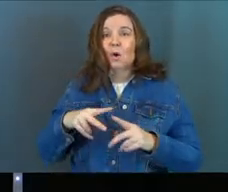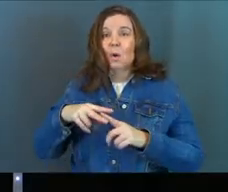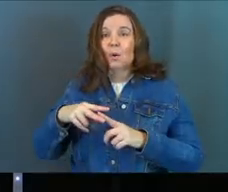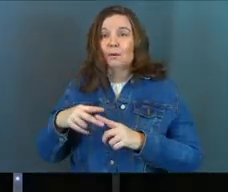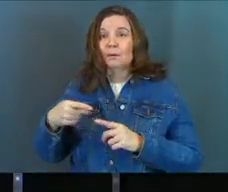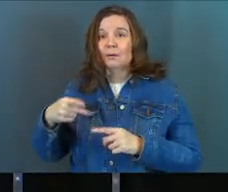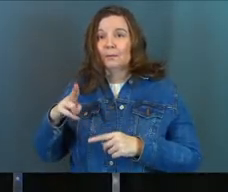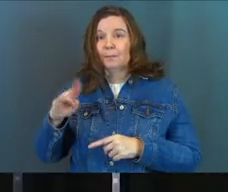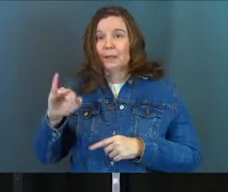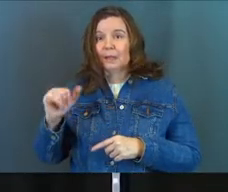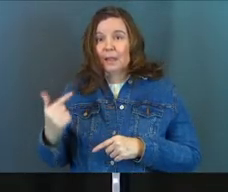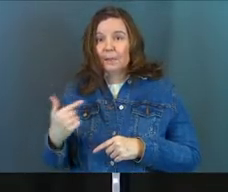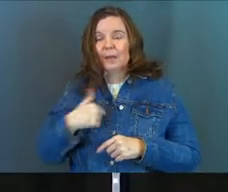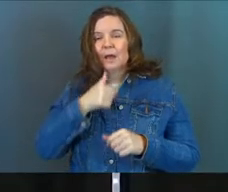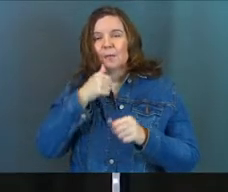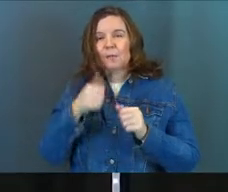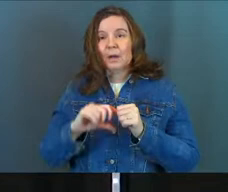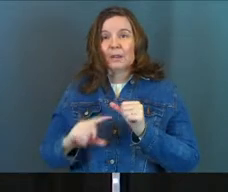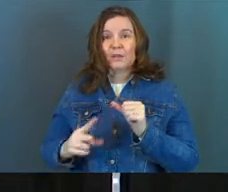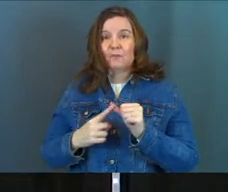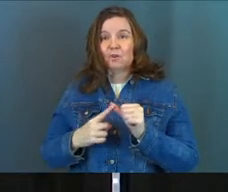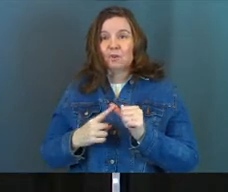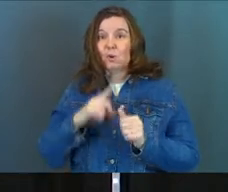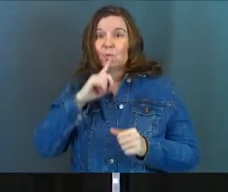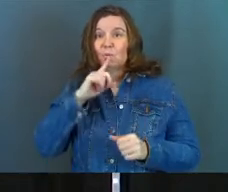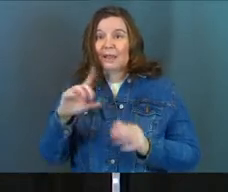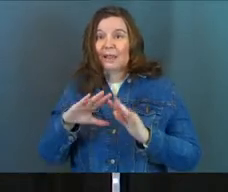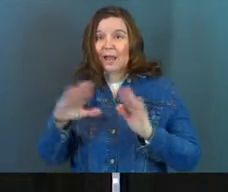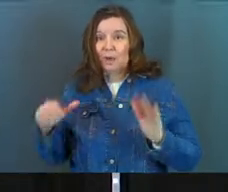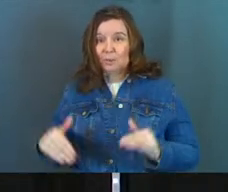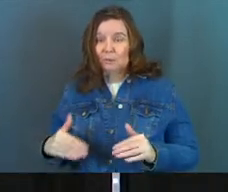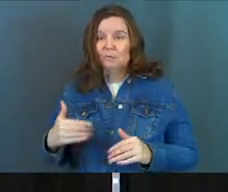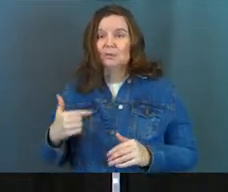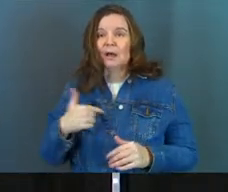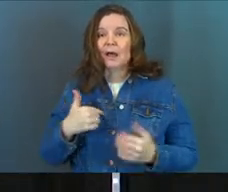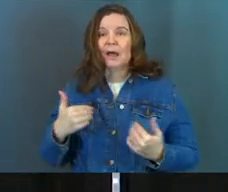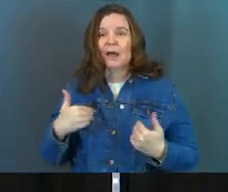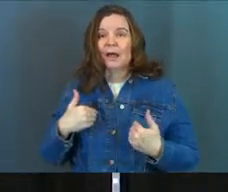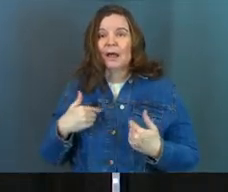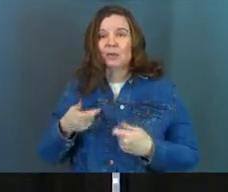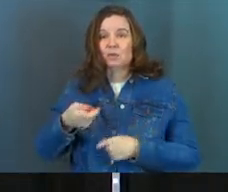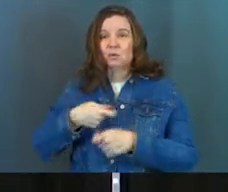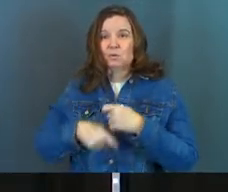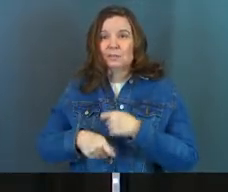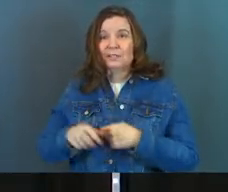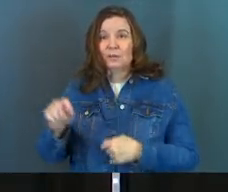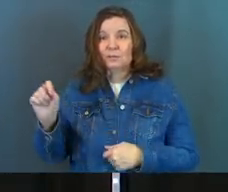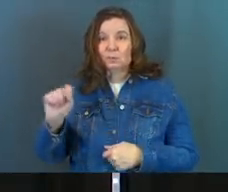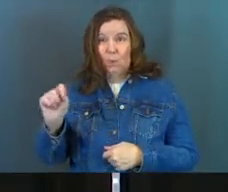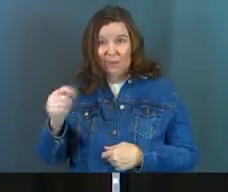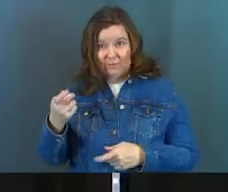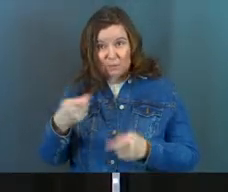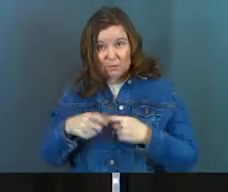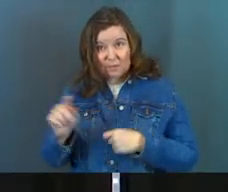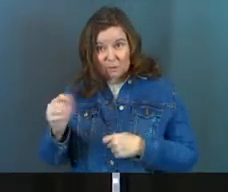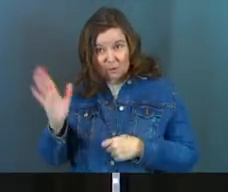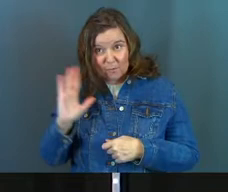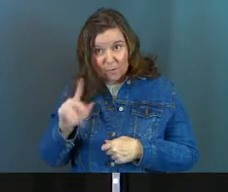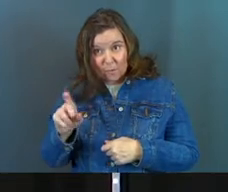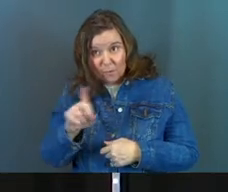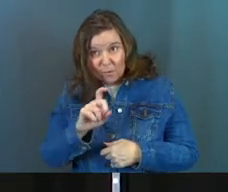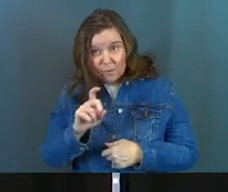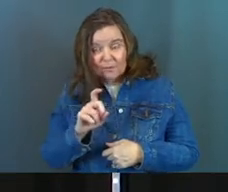plumbing. I remember in our first kind of real house, I had to switch out some toilets. You ever had to switch out a